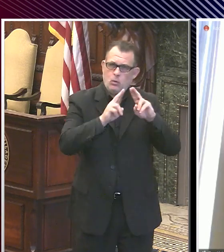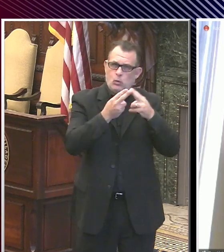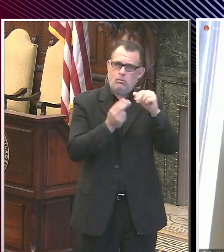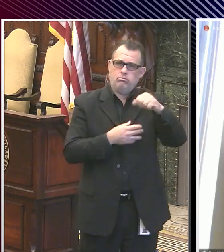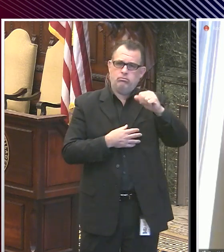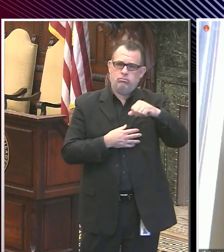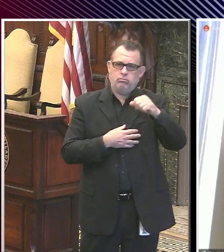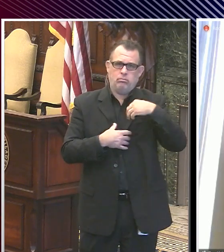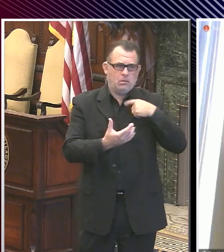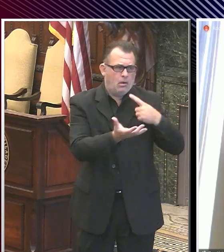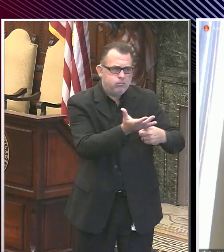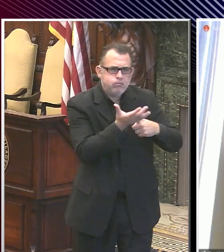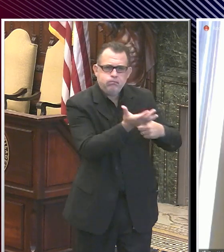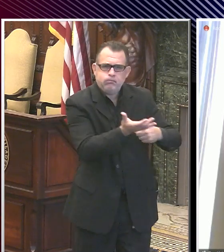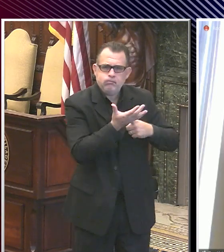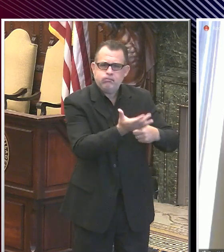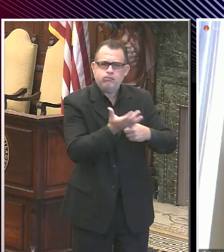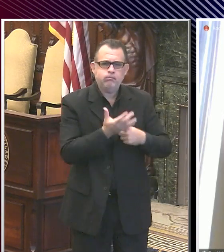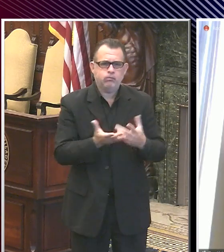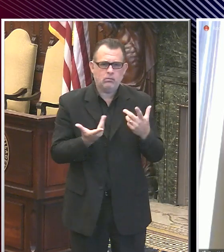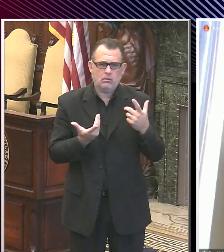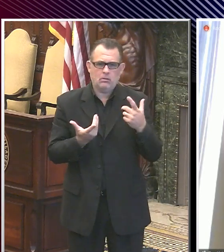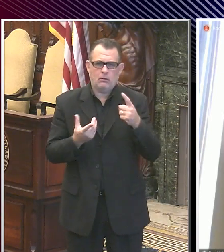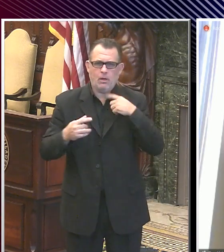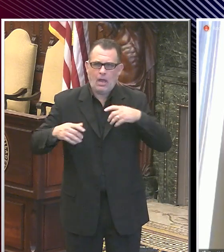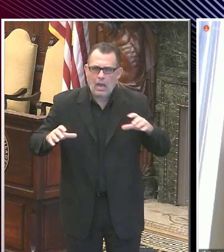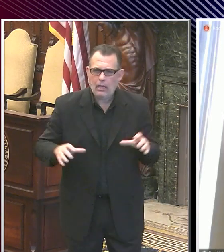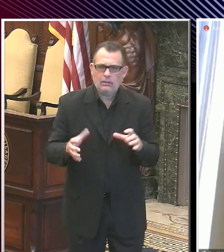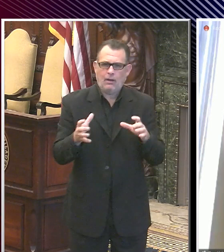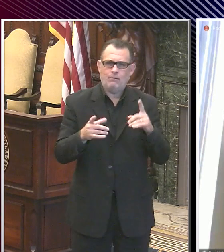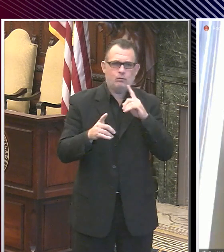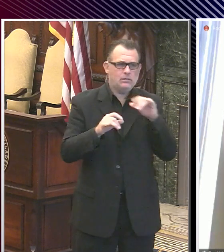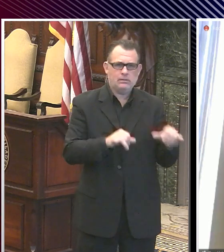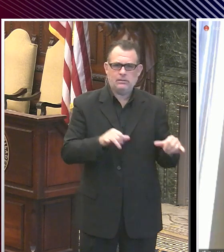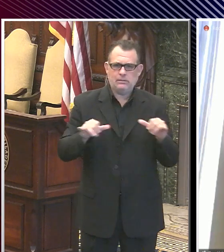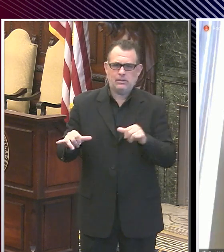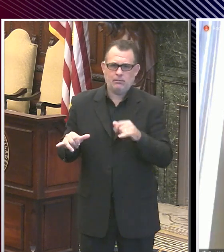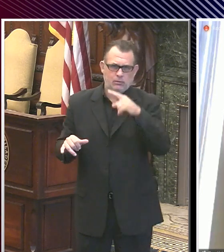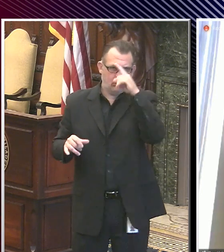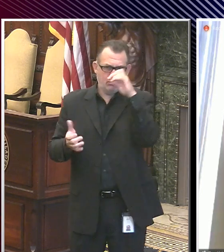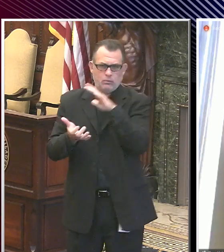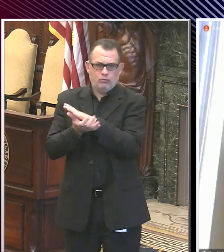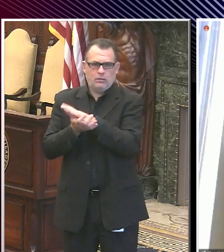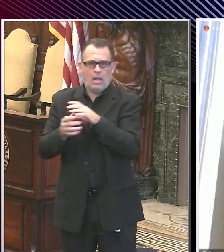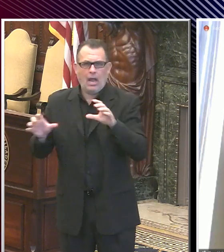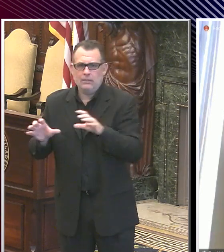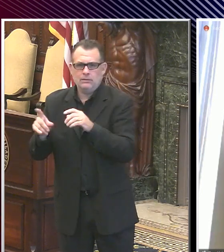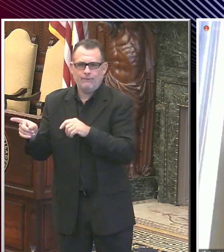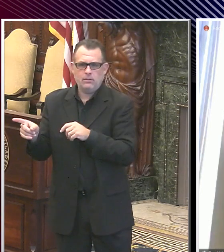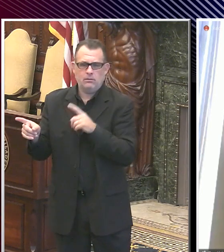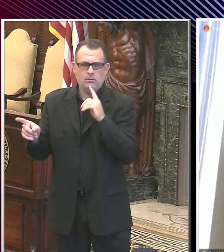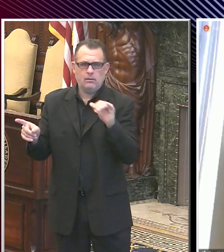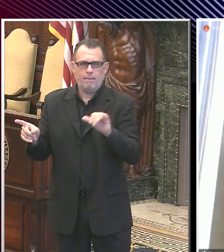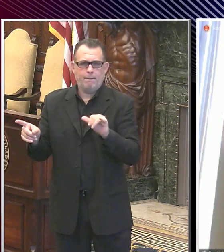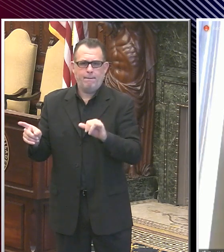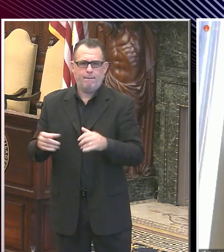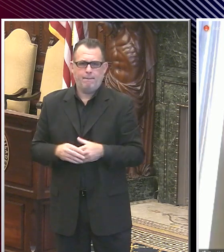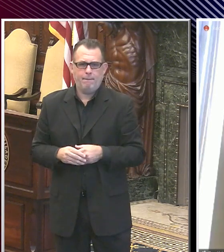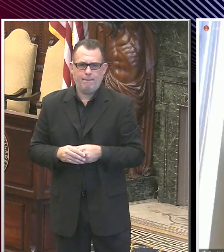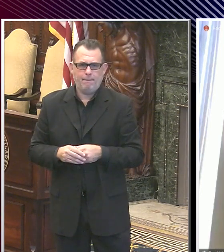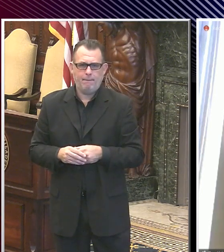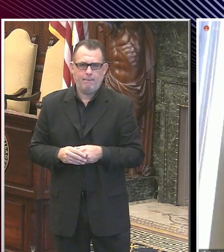discussion because of the activities being similar to some of the summer-related activities, and so we are